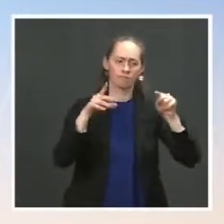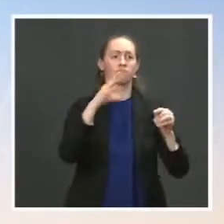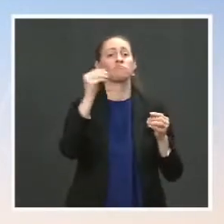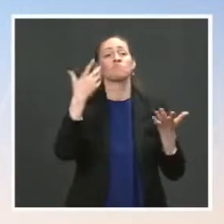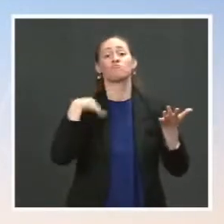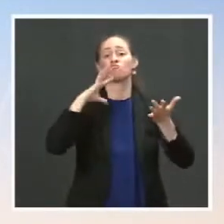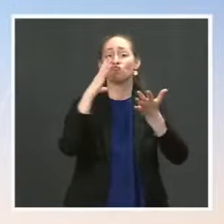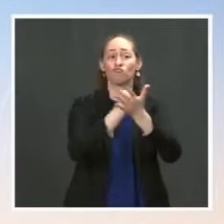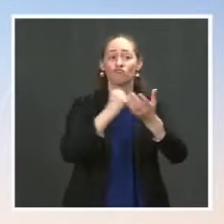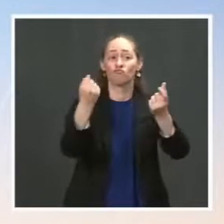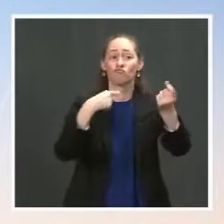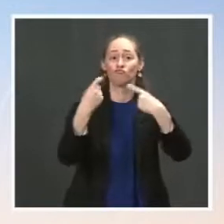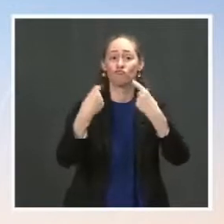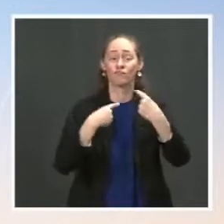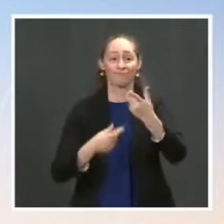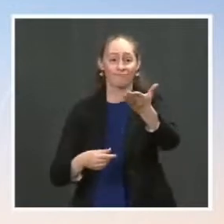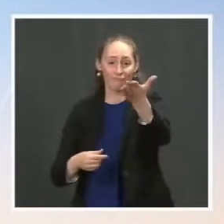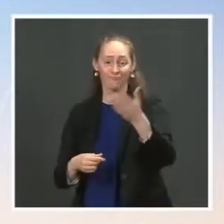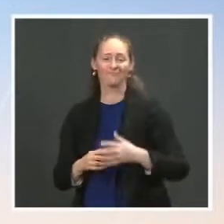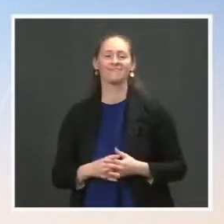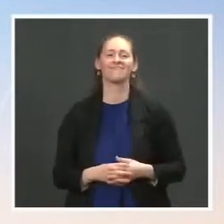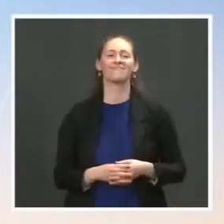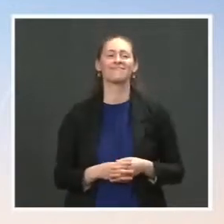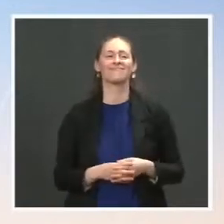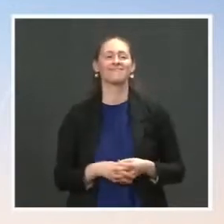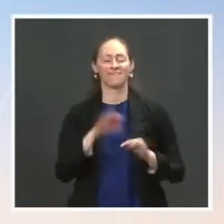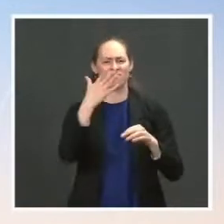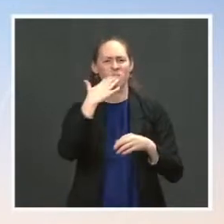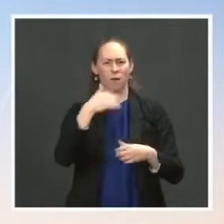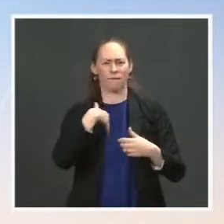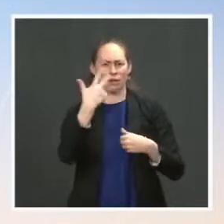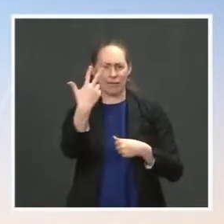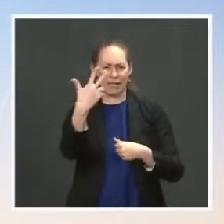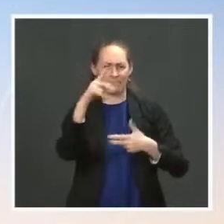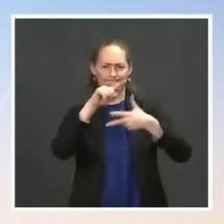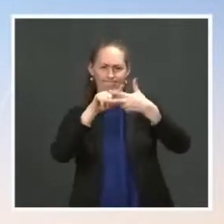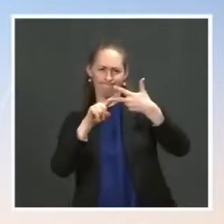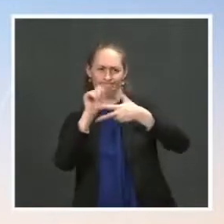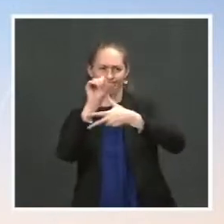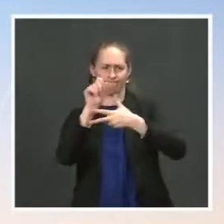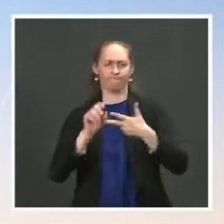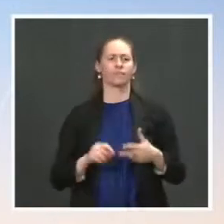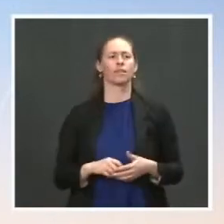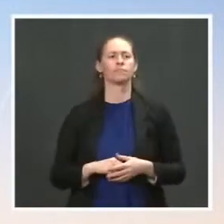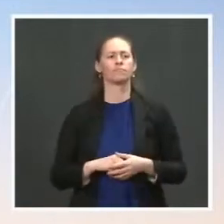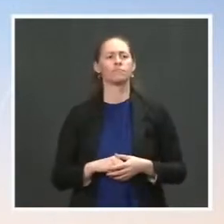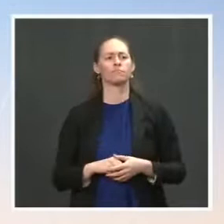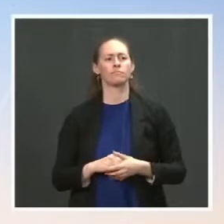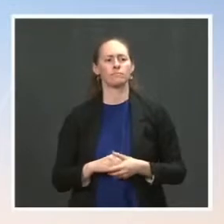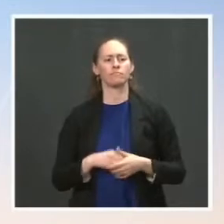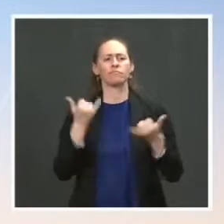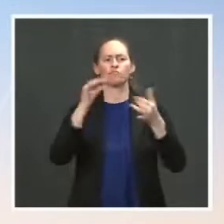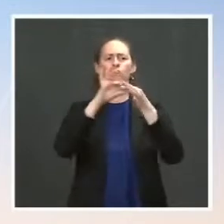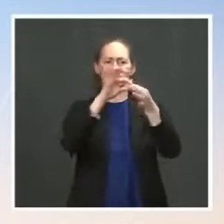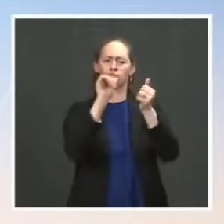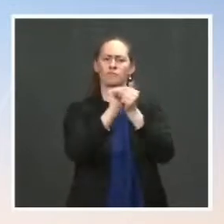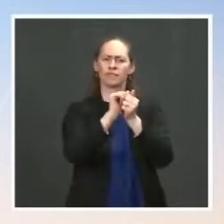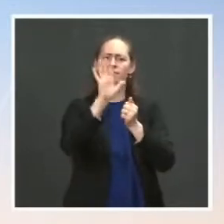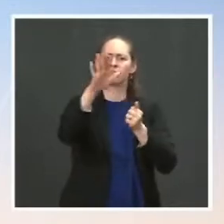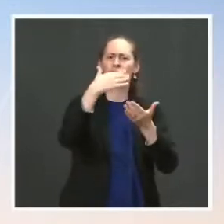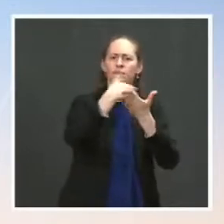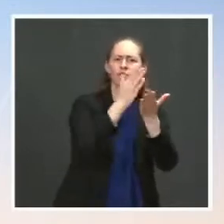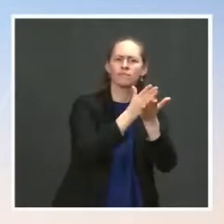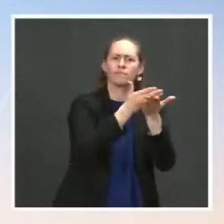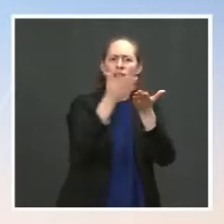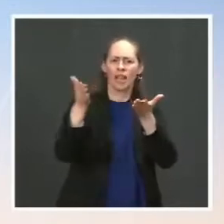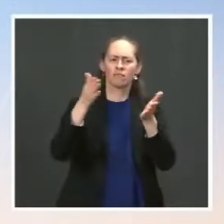Josh. Thanks, Jen. Three things real quick. Mm-hmm. First, the discretionary spending proposal. Yeah. Tries to make investments in the country